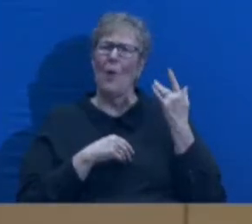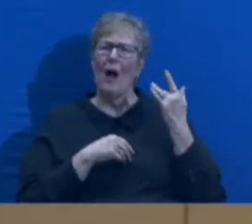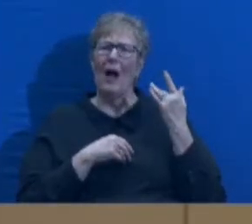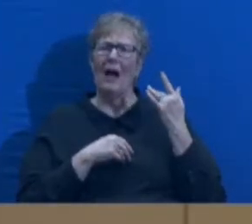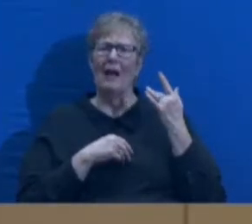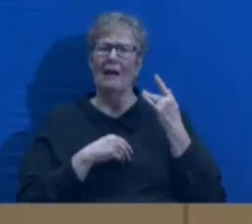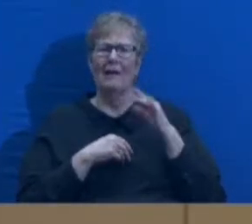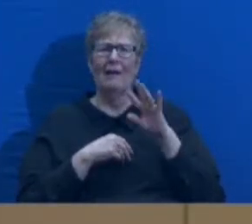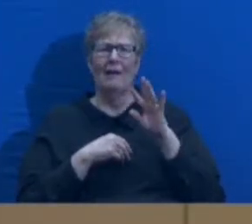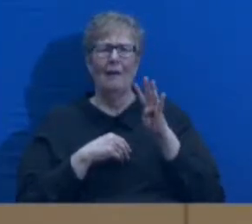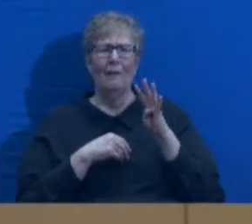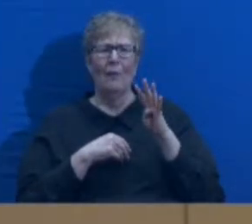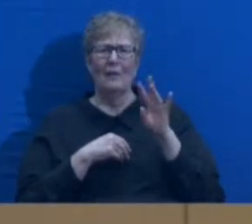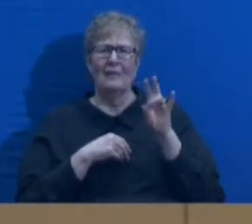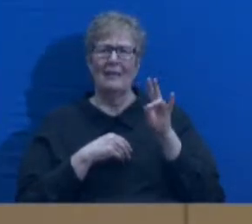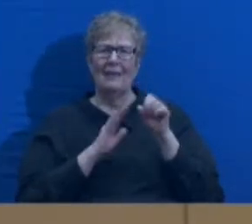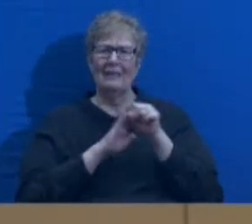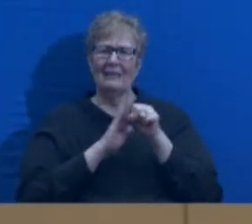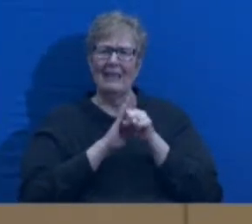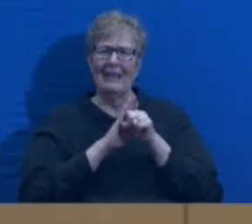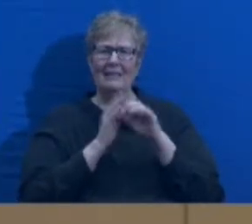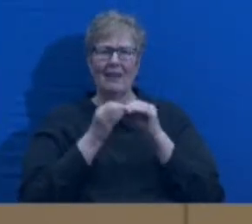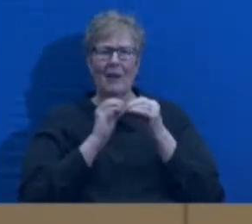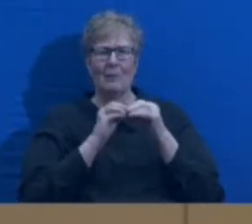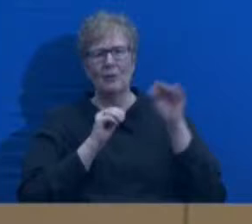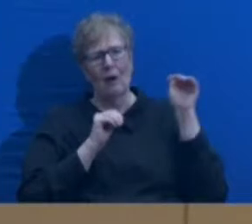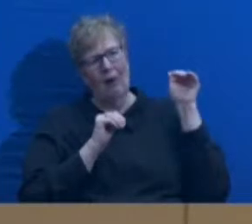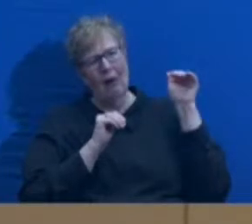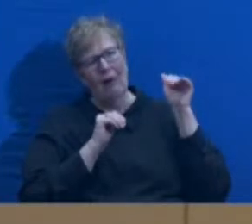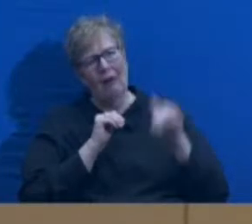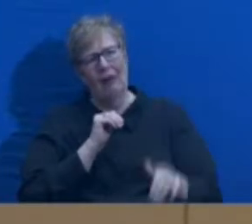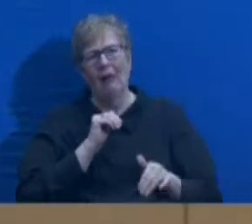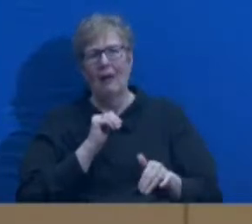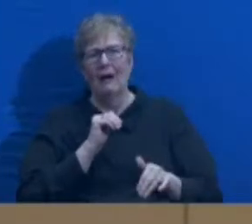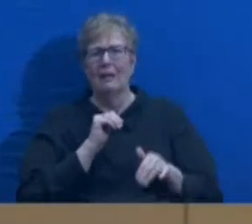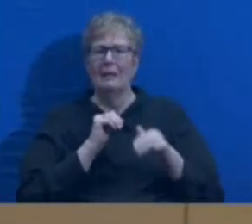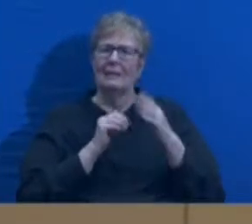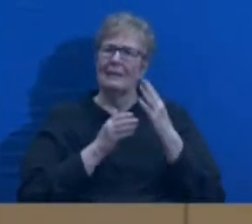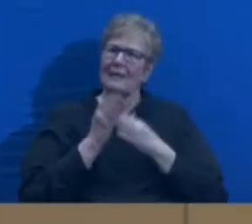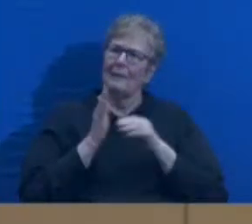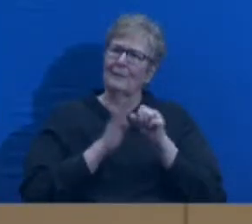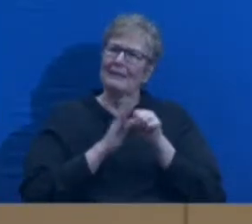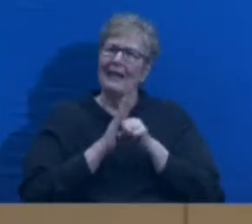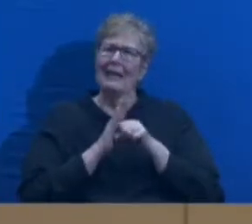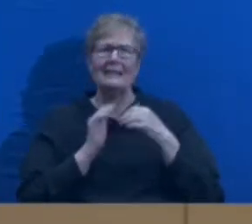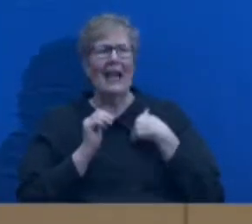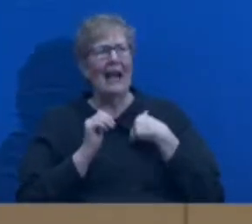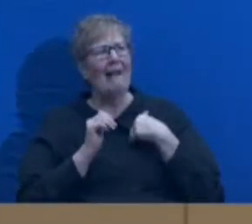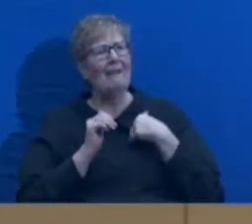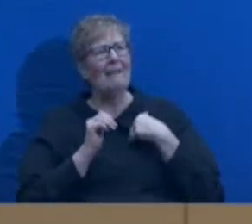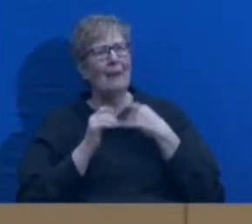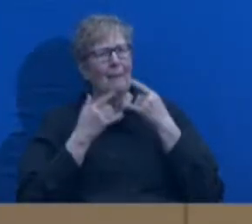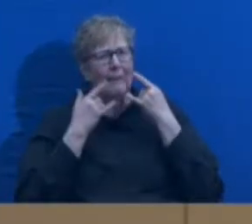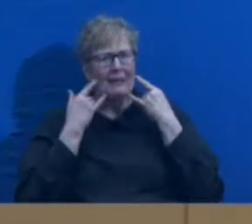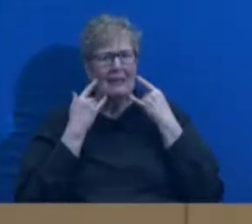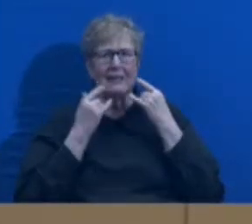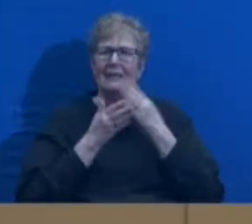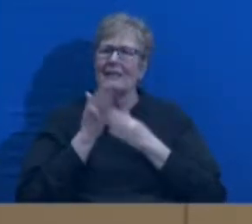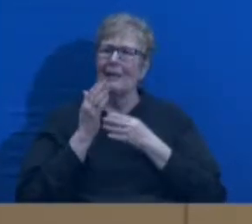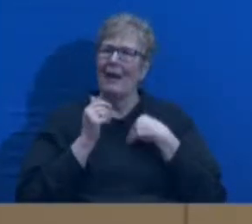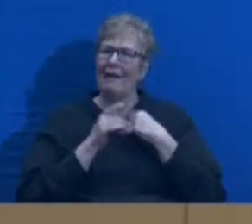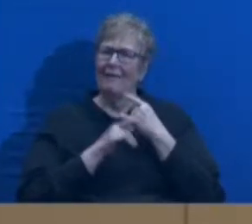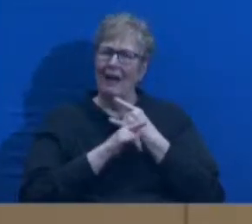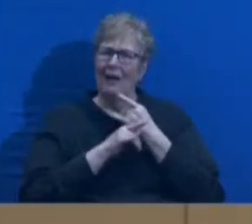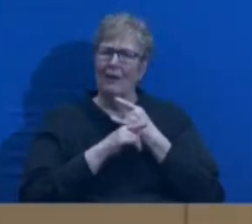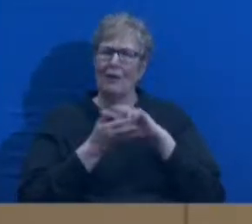dropping drastically? Is it because some of the states have mask mandates, some don't? Many aren't doing the alcohol mandate, but yet